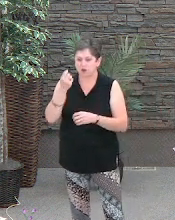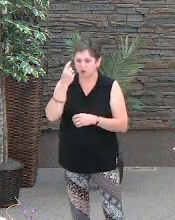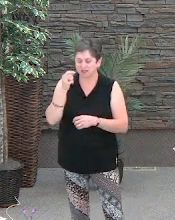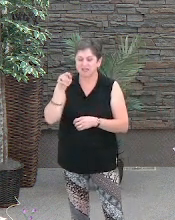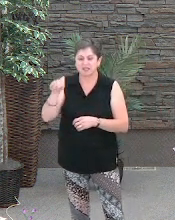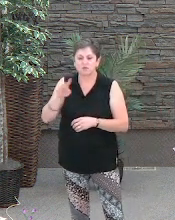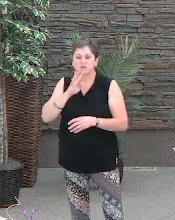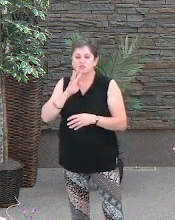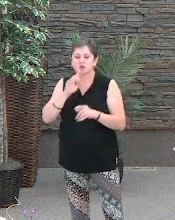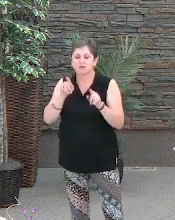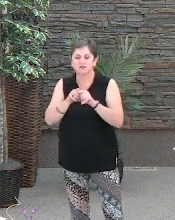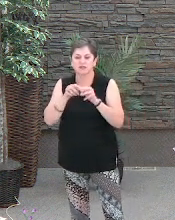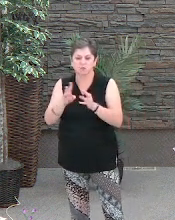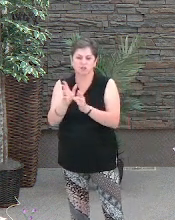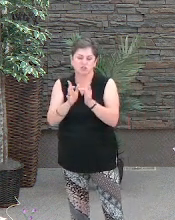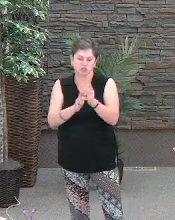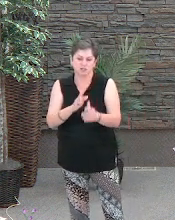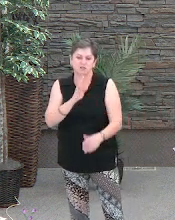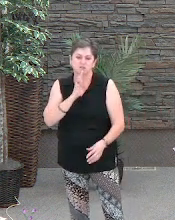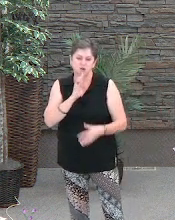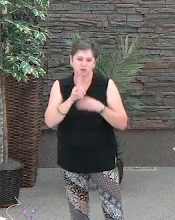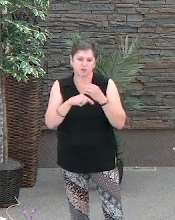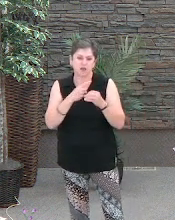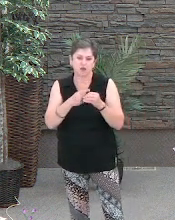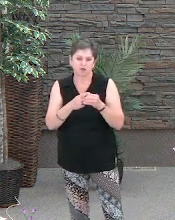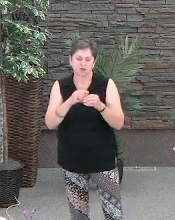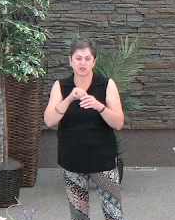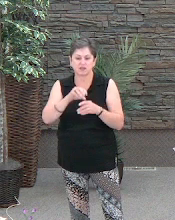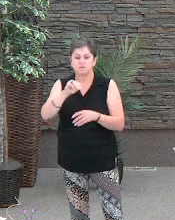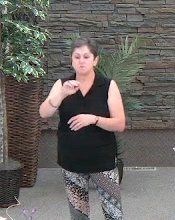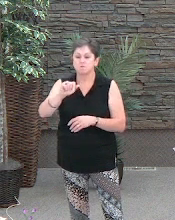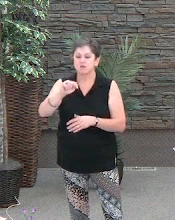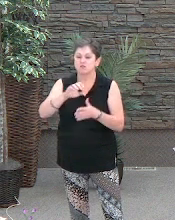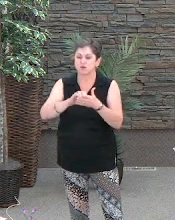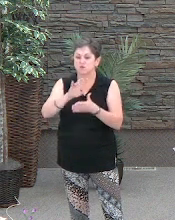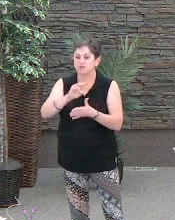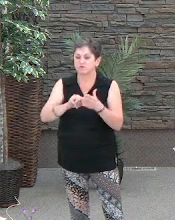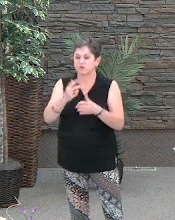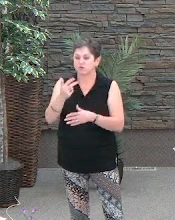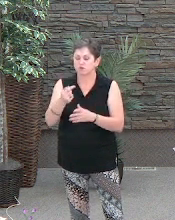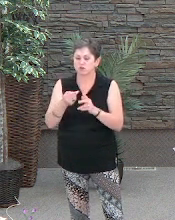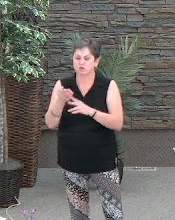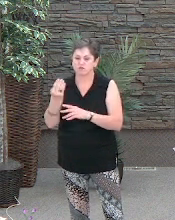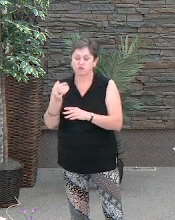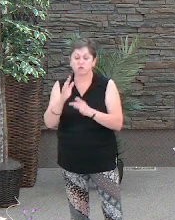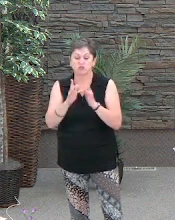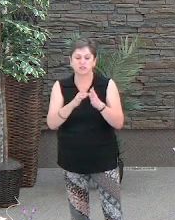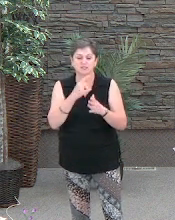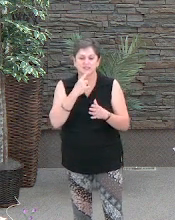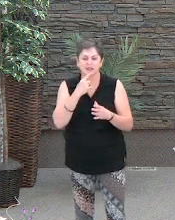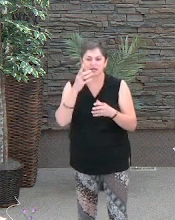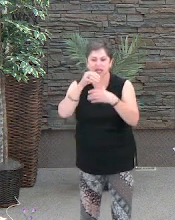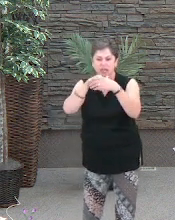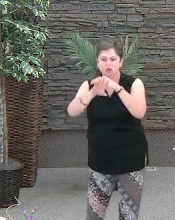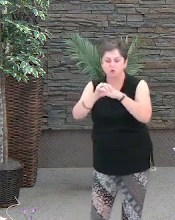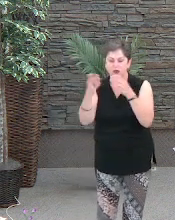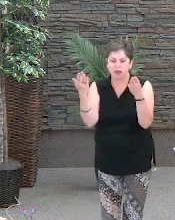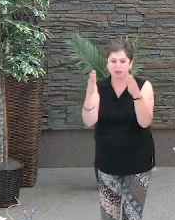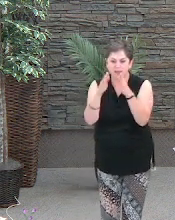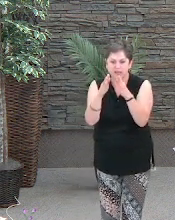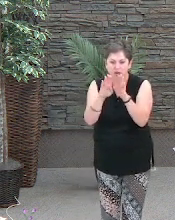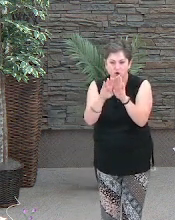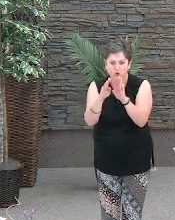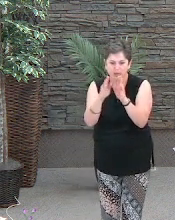was talking the same way that Jesus was talking in Matthew 7, 13 and 14. When Jesus said,